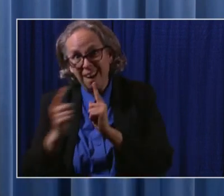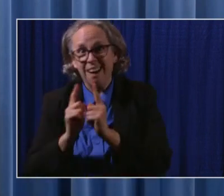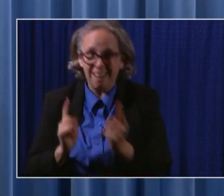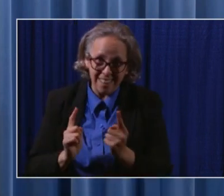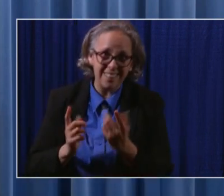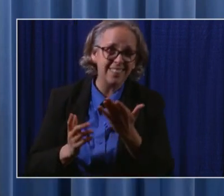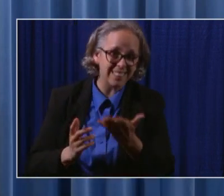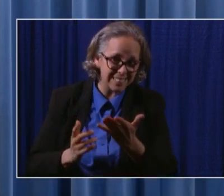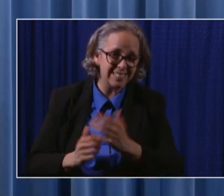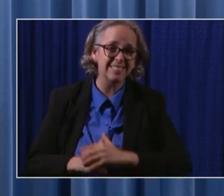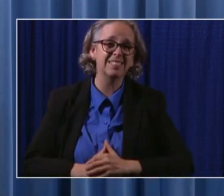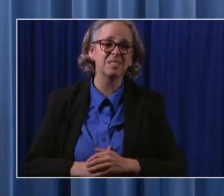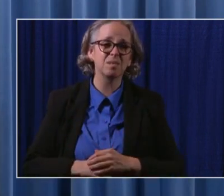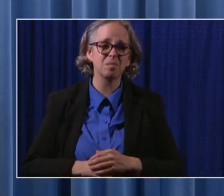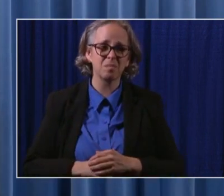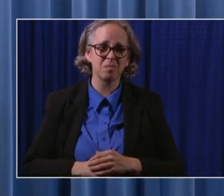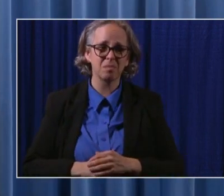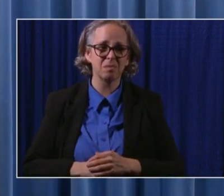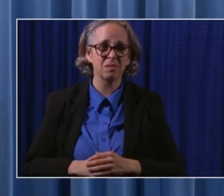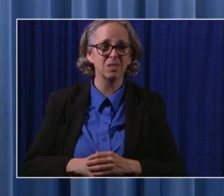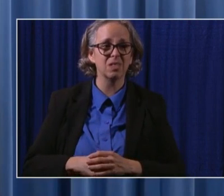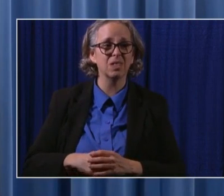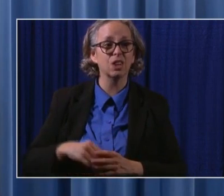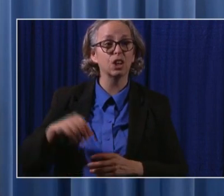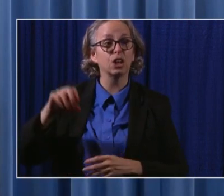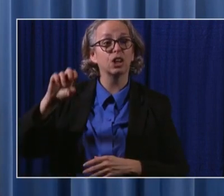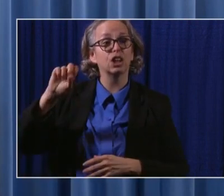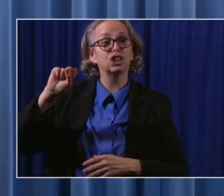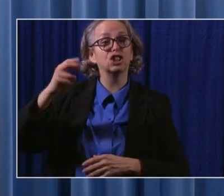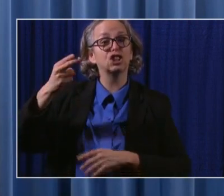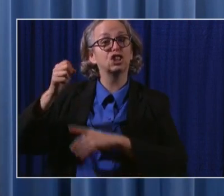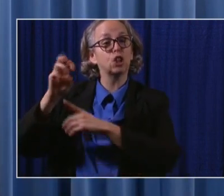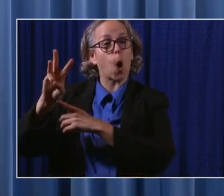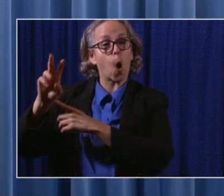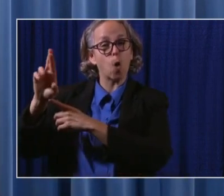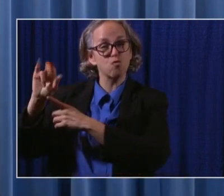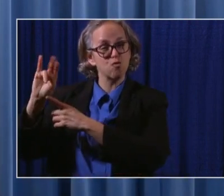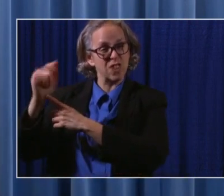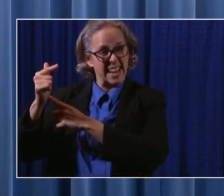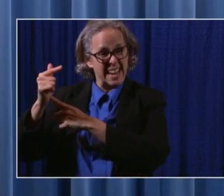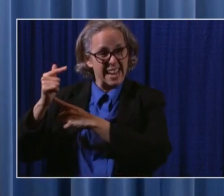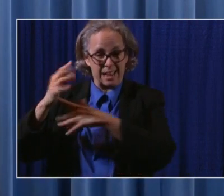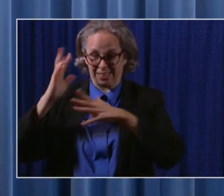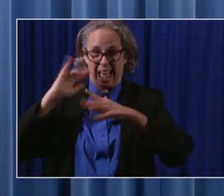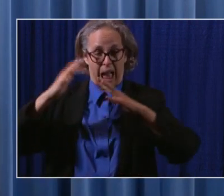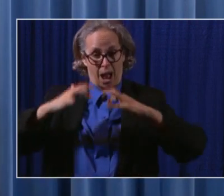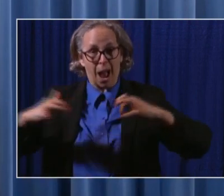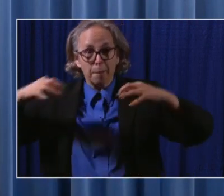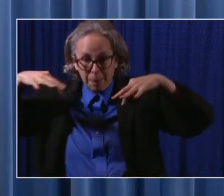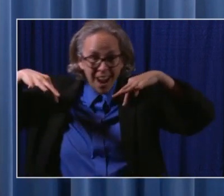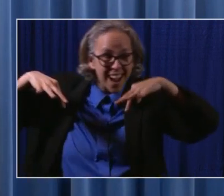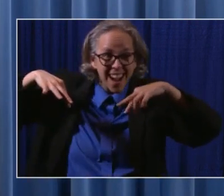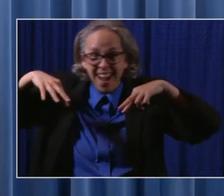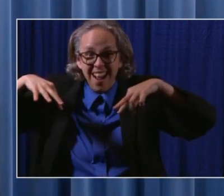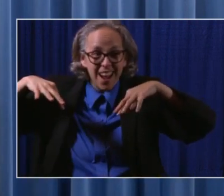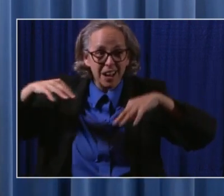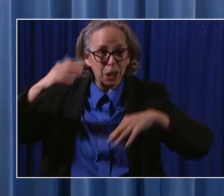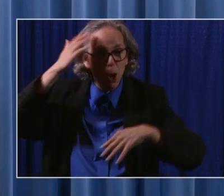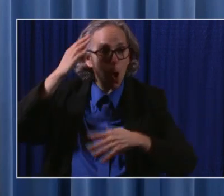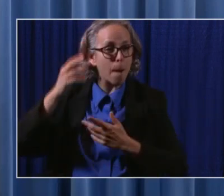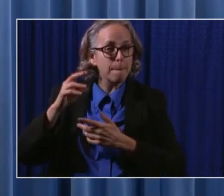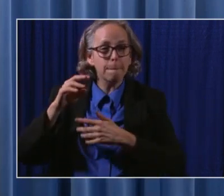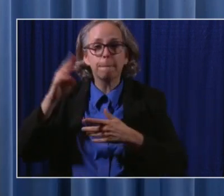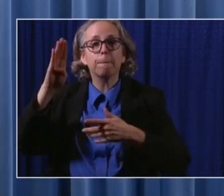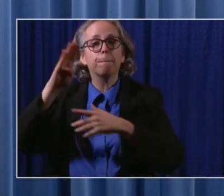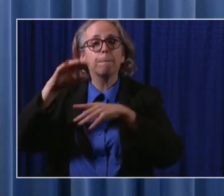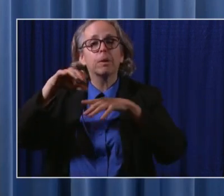The show ring, the grandstand there, not really a grandstand, but in the barns where the livestock are